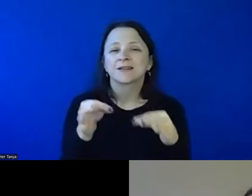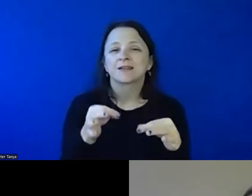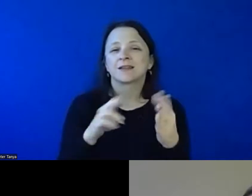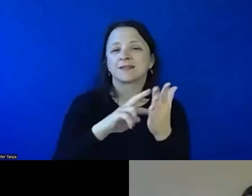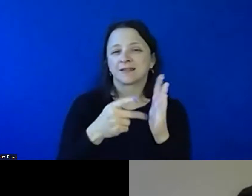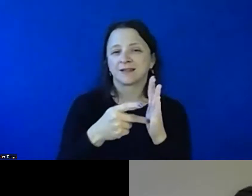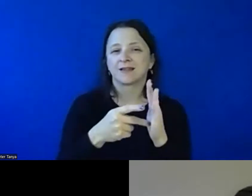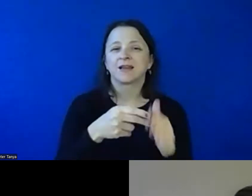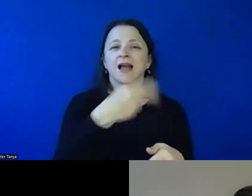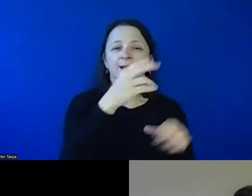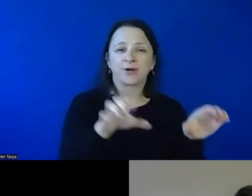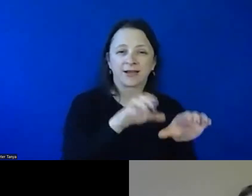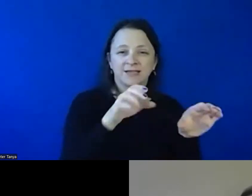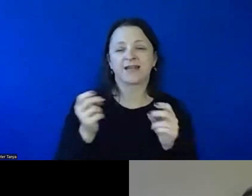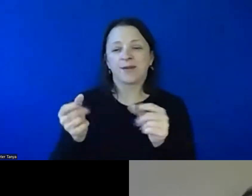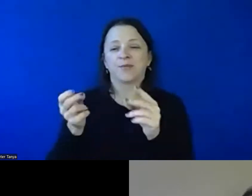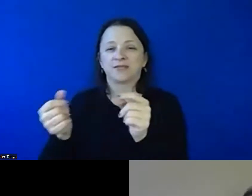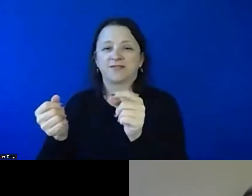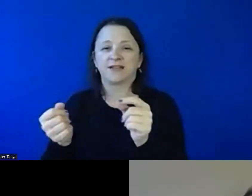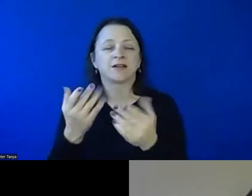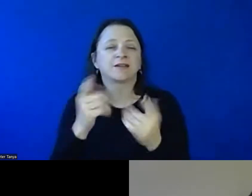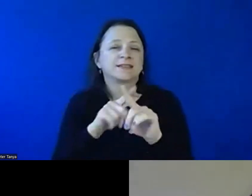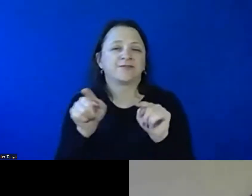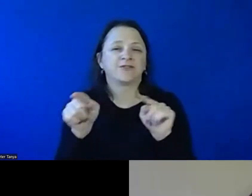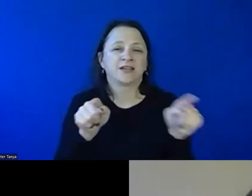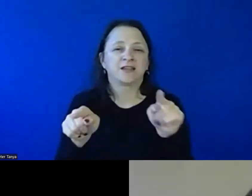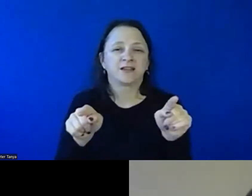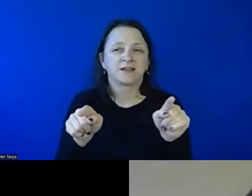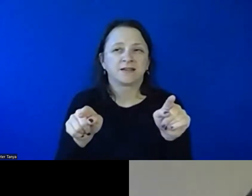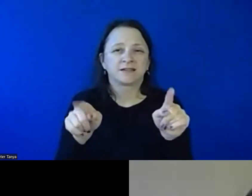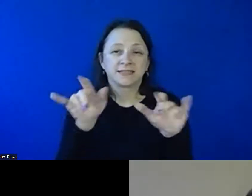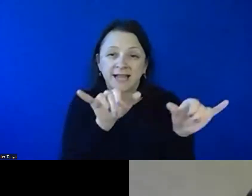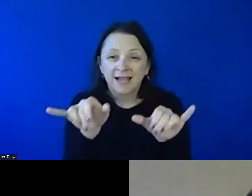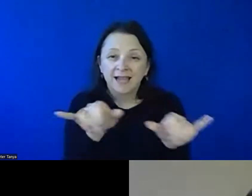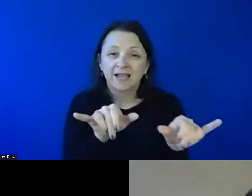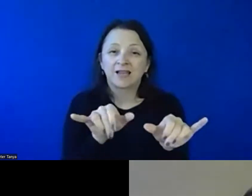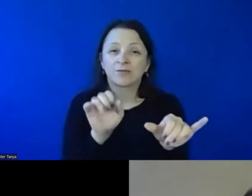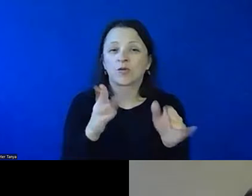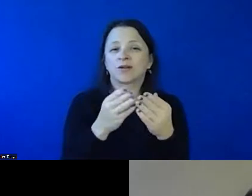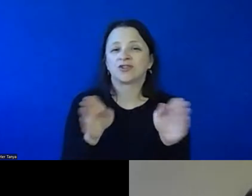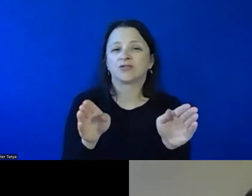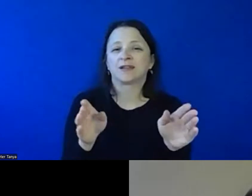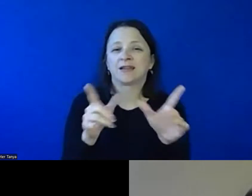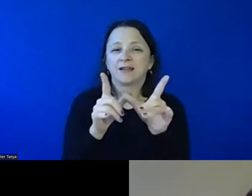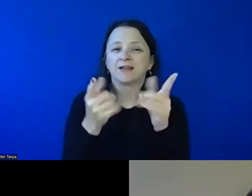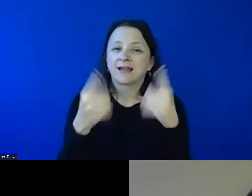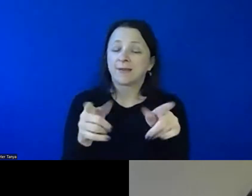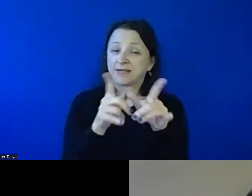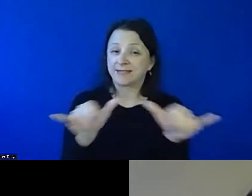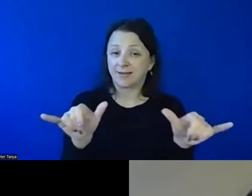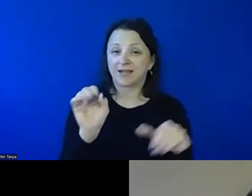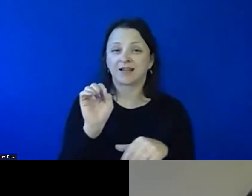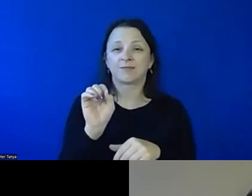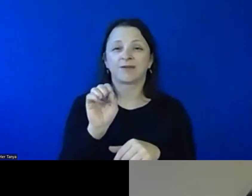between hyperactivity and impulsivity. Are these interchangeable, or are they just generally co-occurring? And then a related